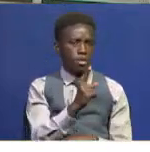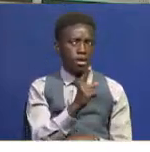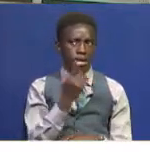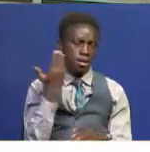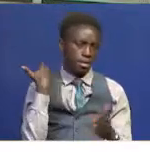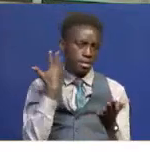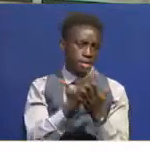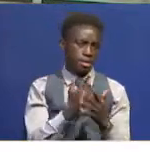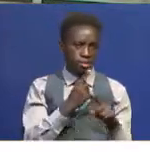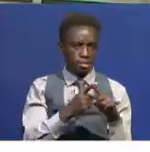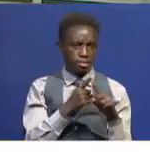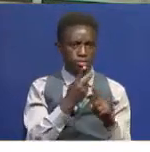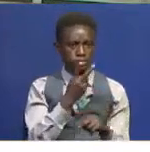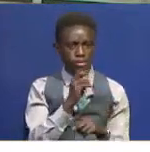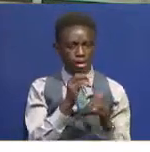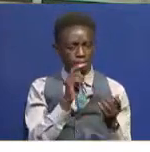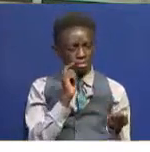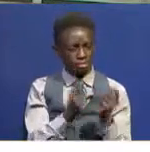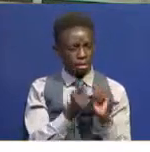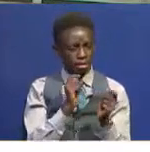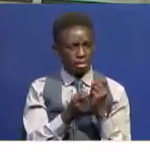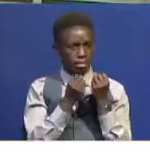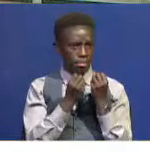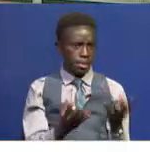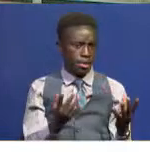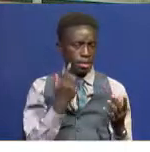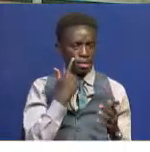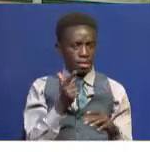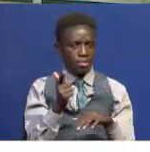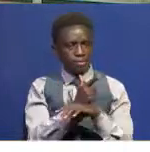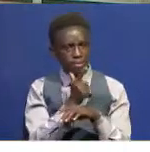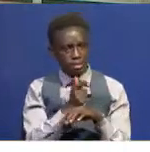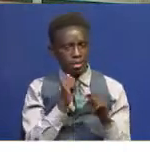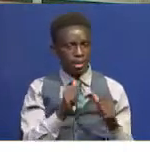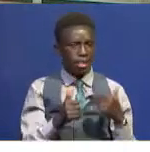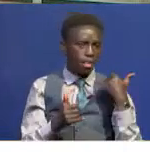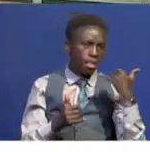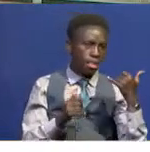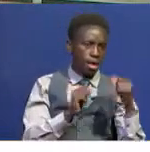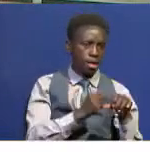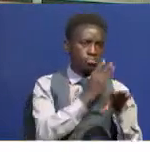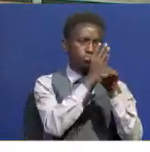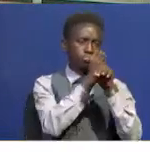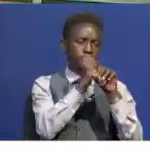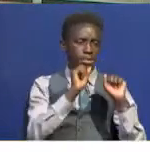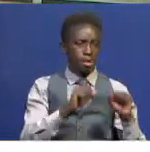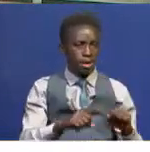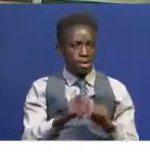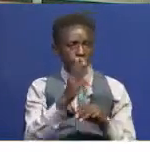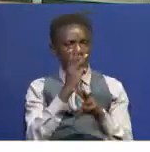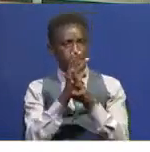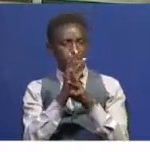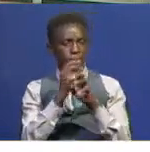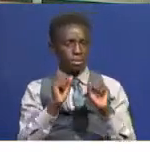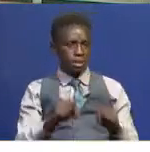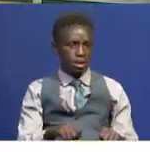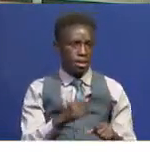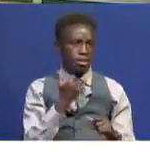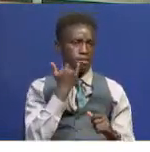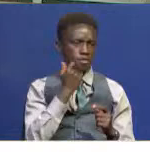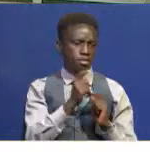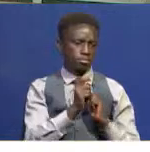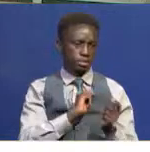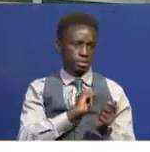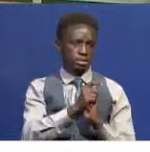has changed. Now we have video, we can call, you can Zoom someone, you can do WhatsApp, you can do your